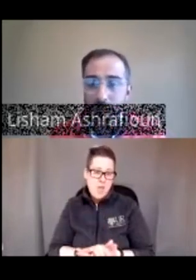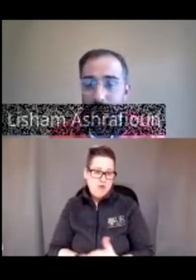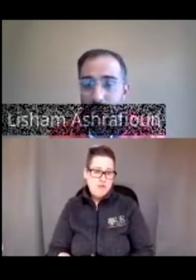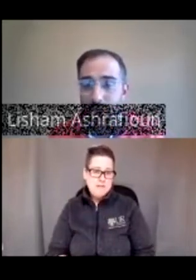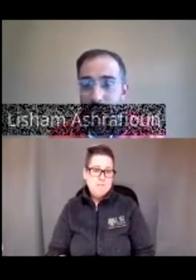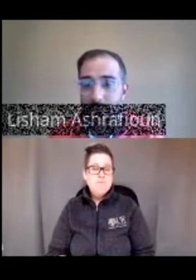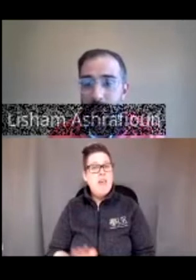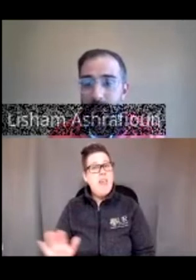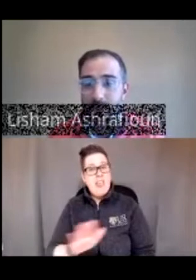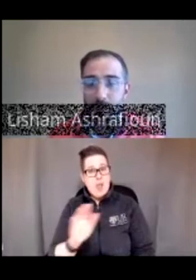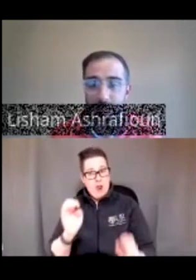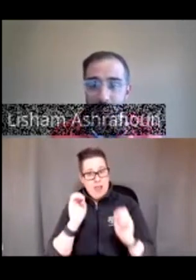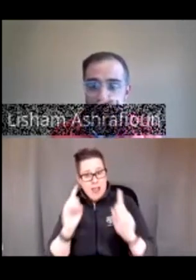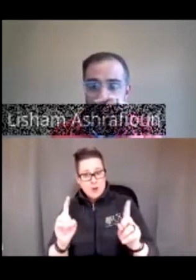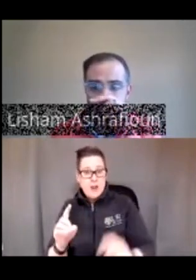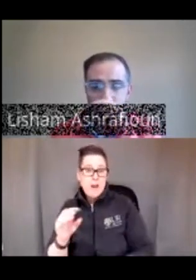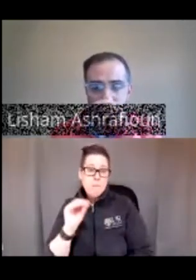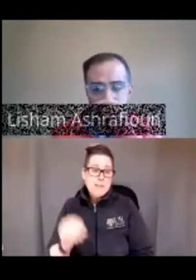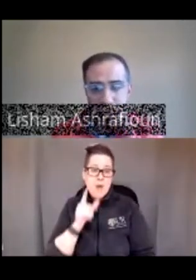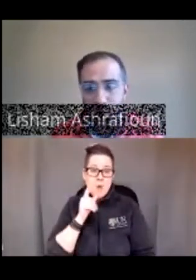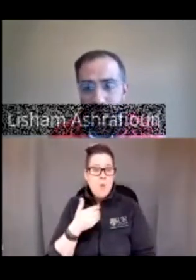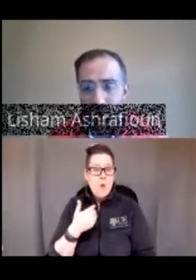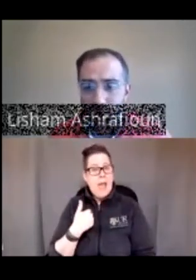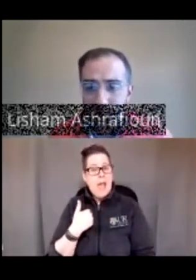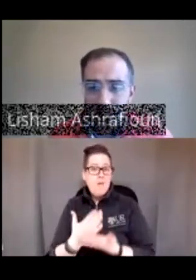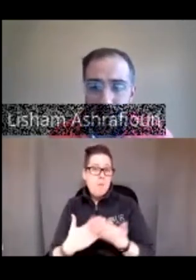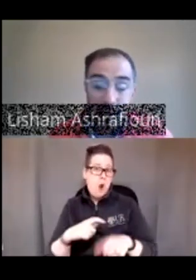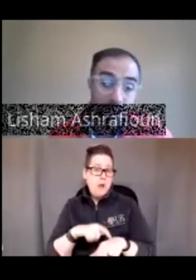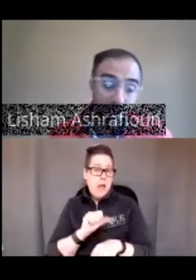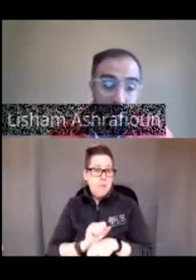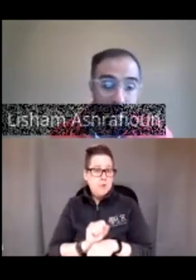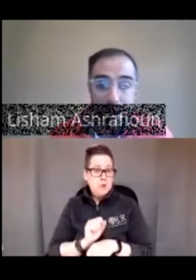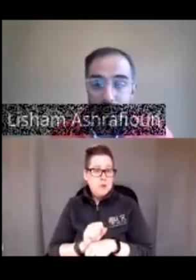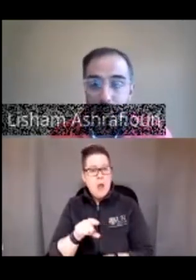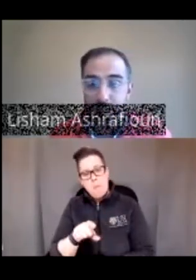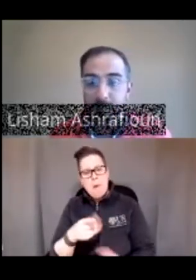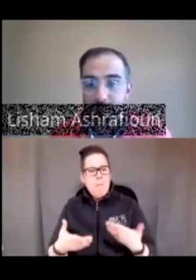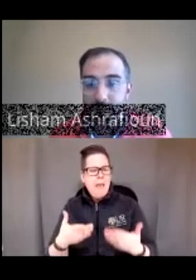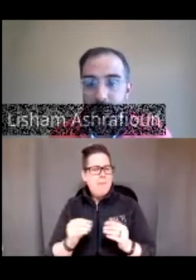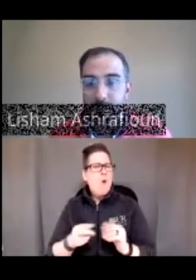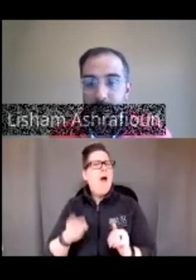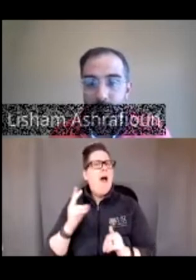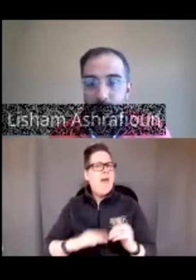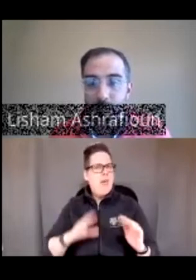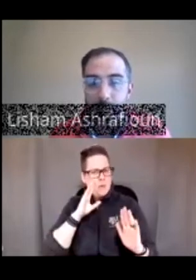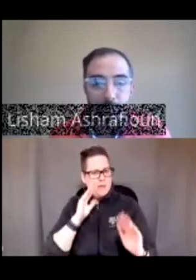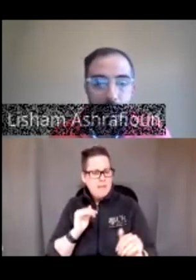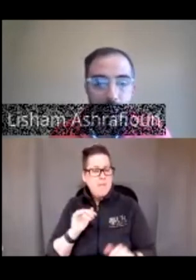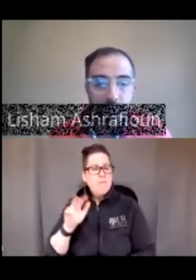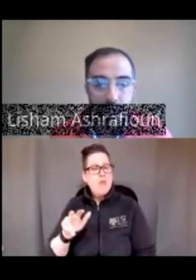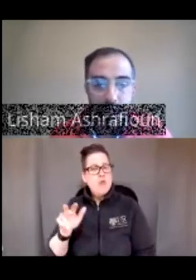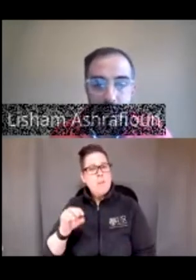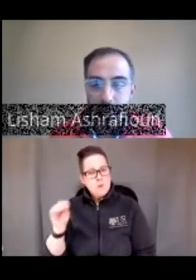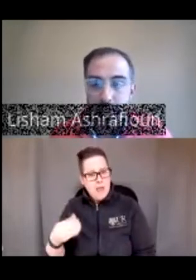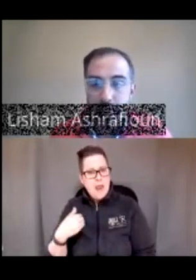of education and percent with at least part-time employment were a bit, maybe higher than we expected at 33